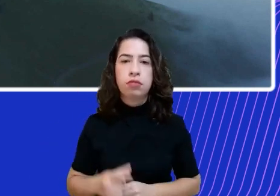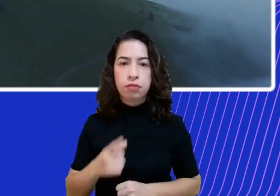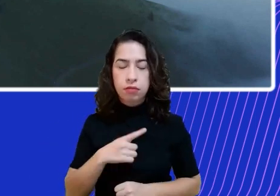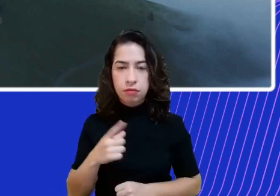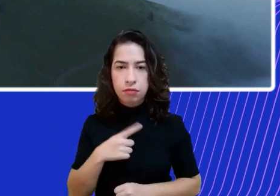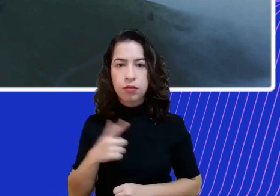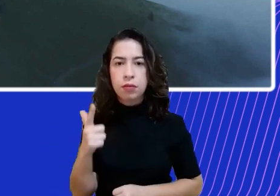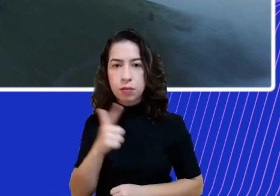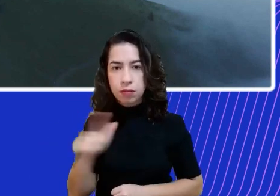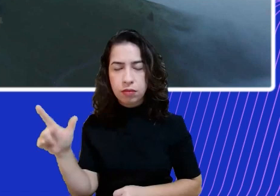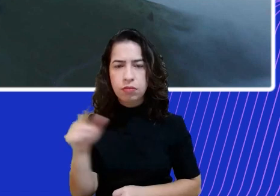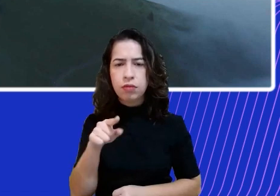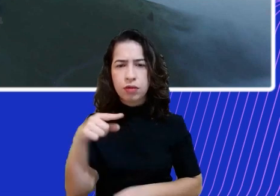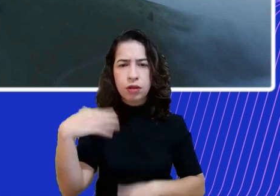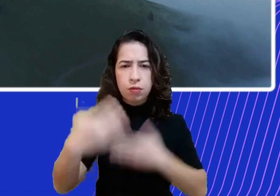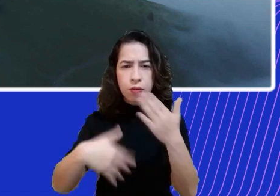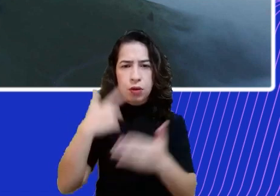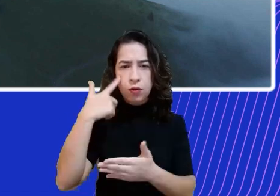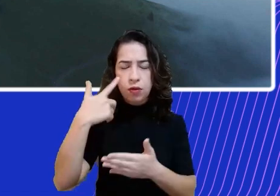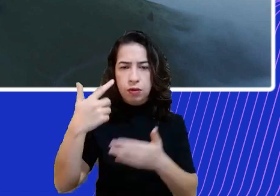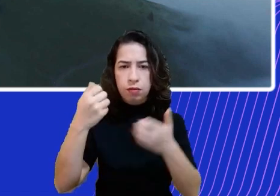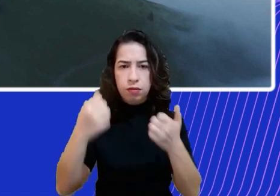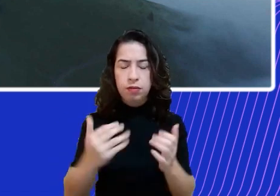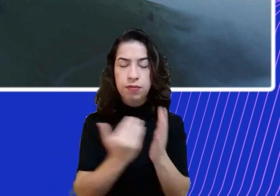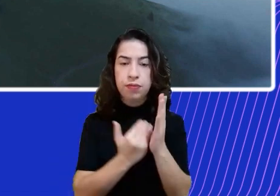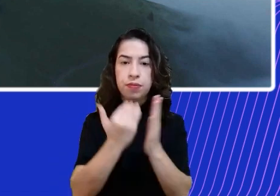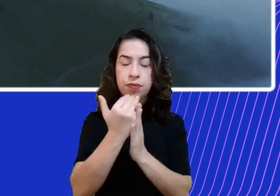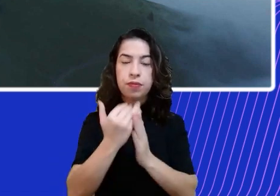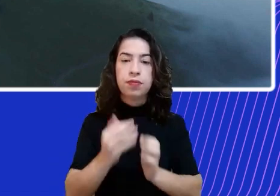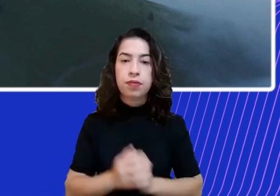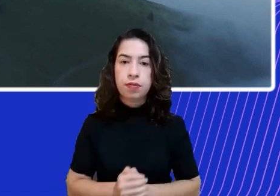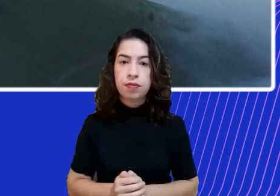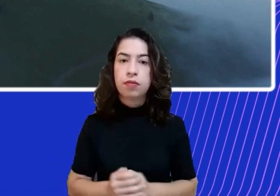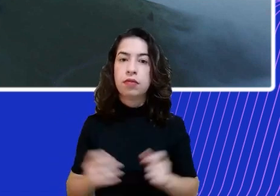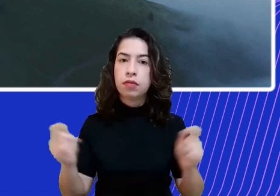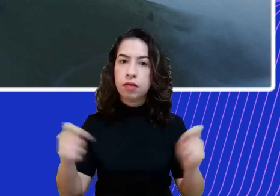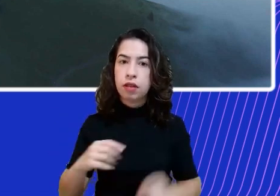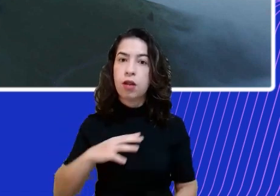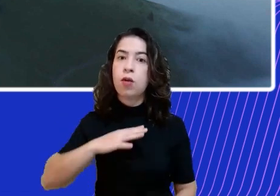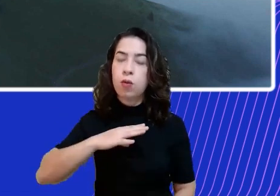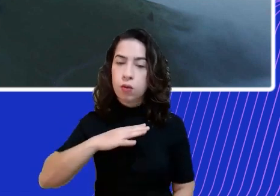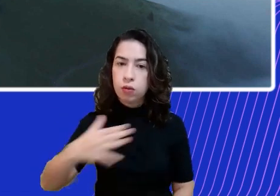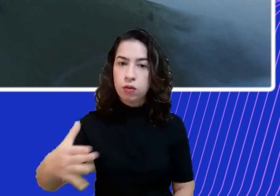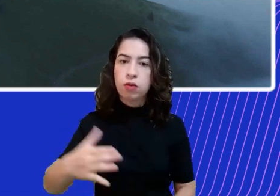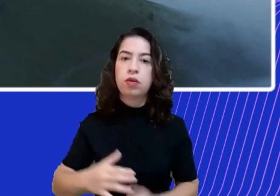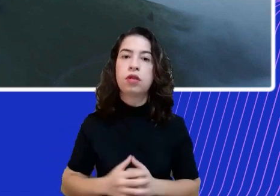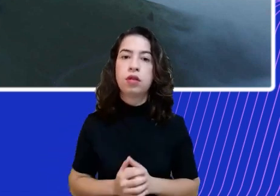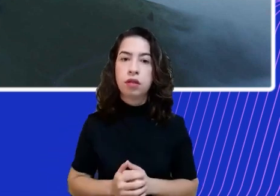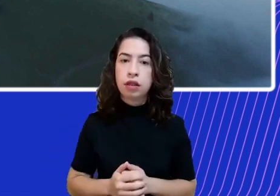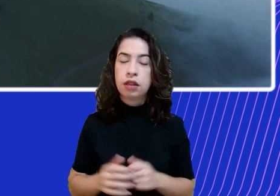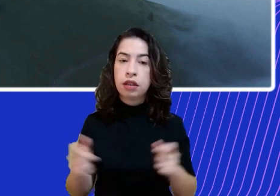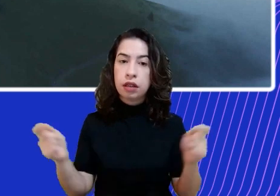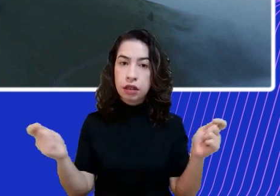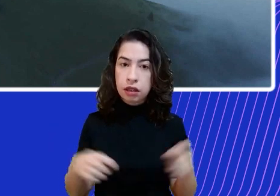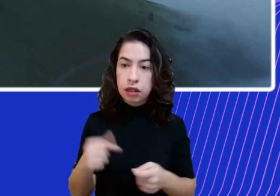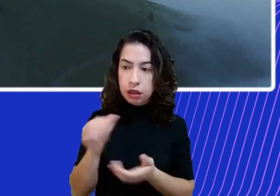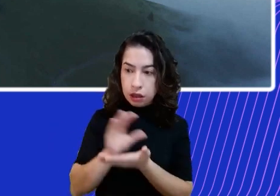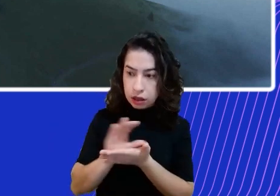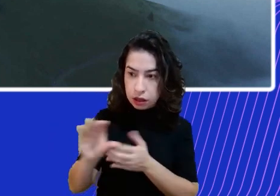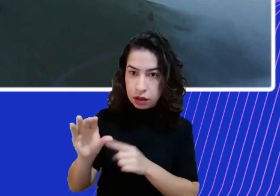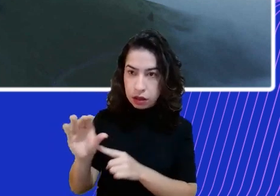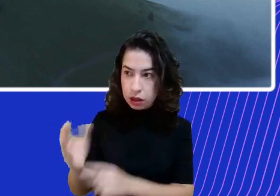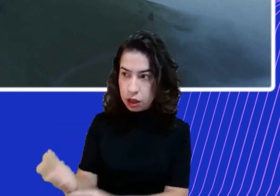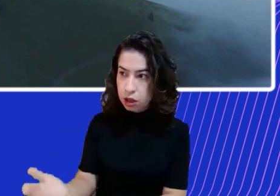tech focus. You're going to see a little bit of this here. So the courage to be bold, to invest in technologies